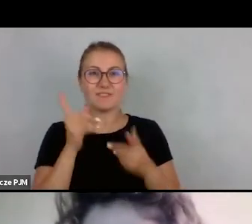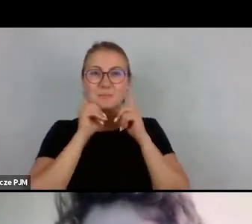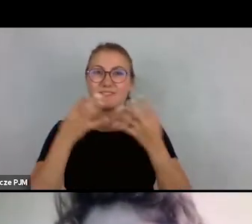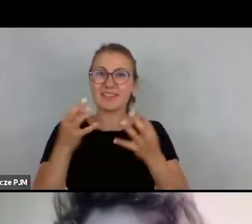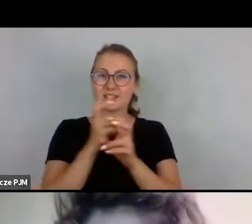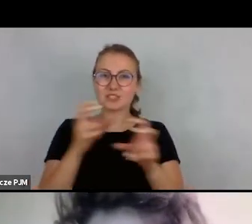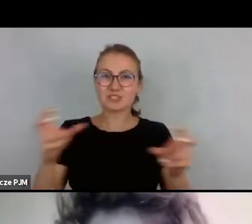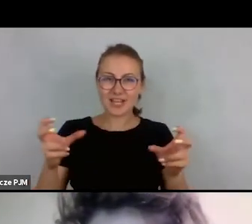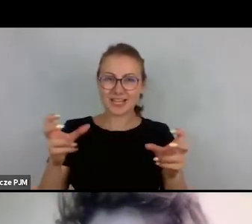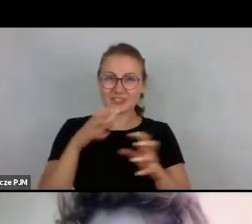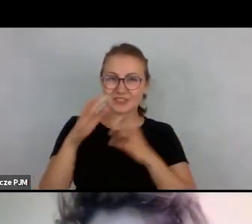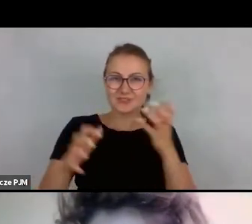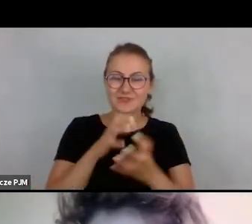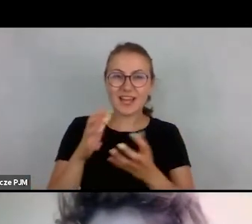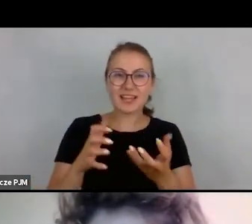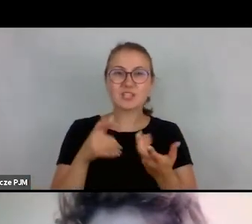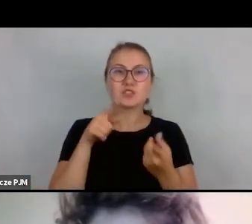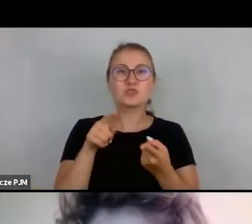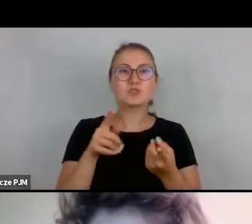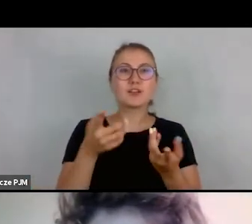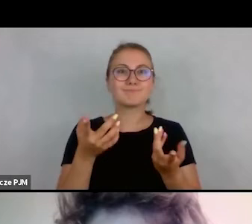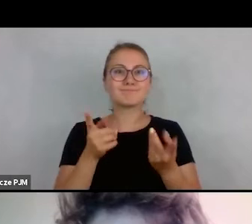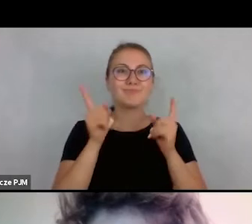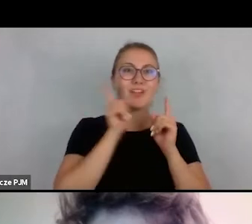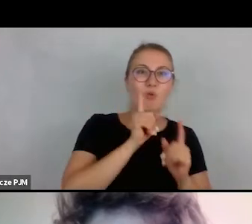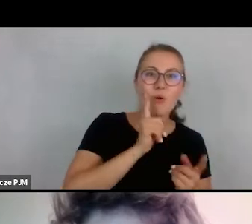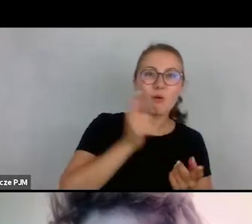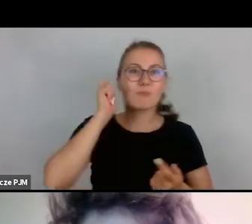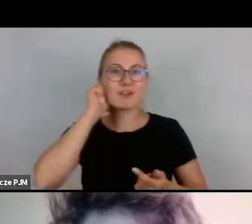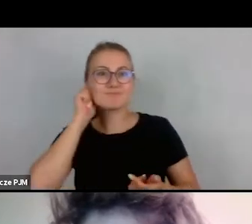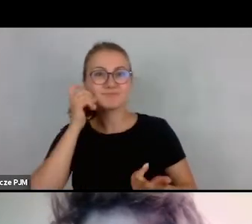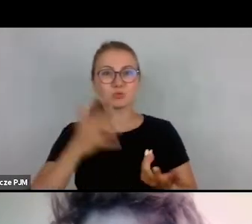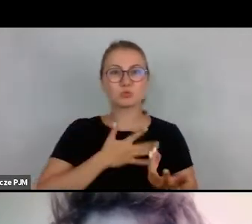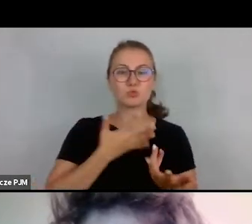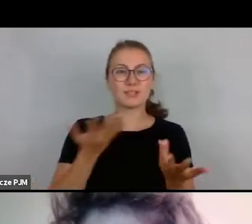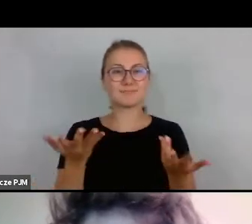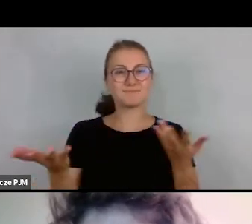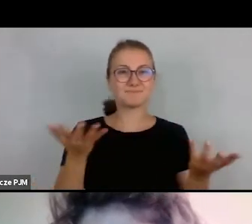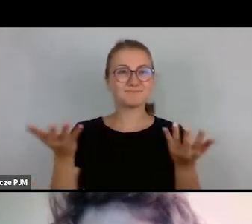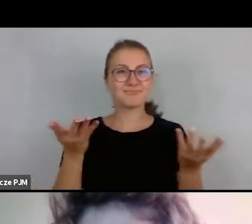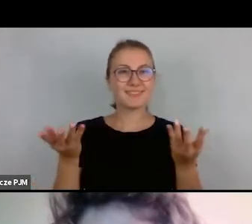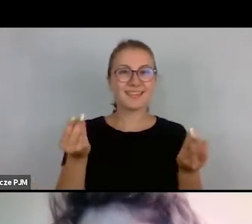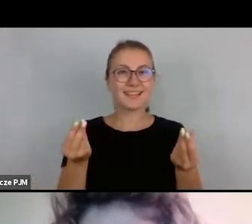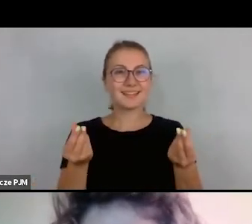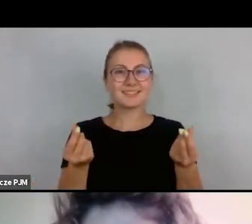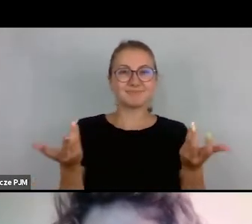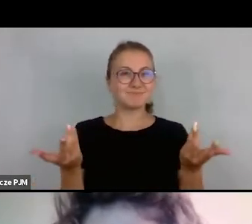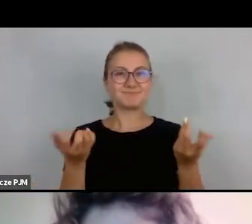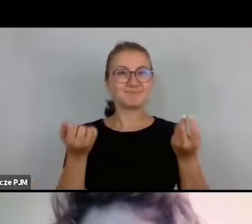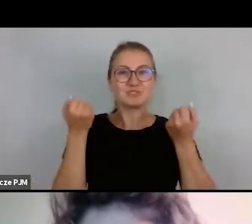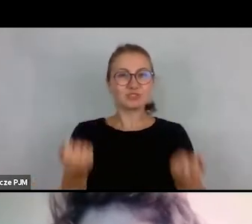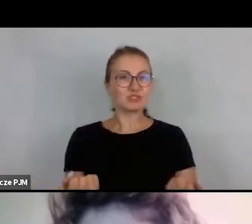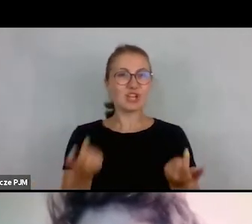know, in my home, my child is very clear that they identify as gender